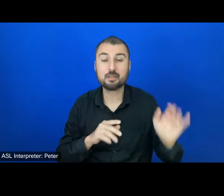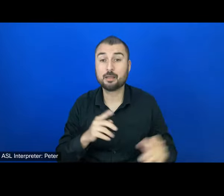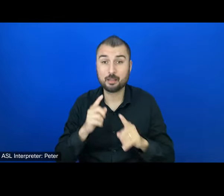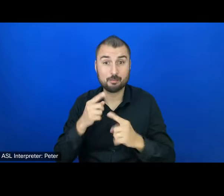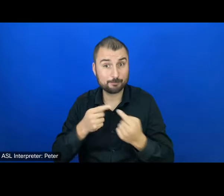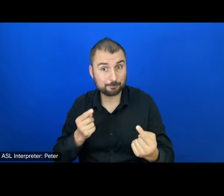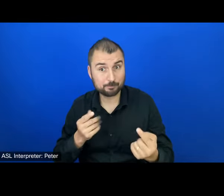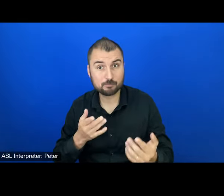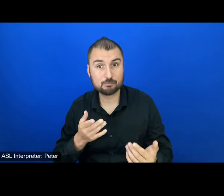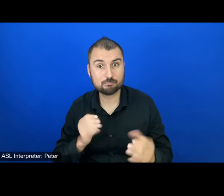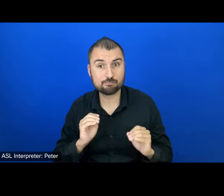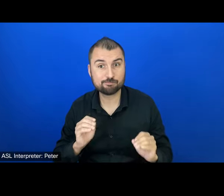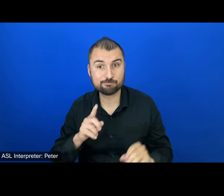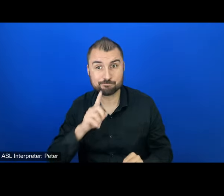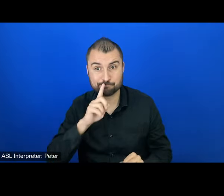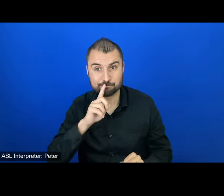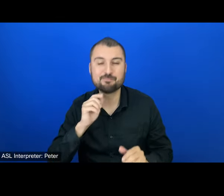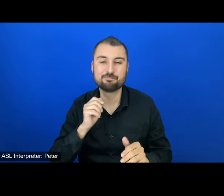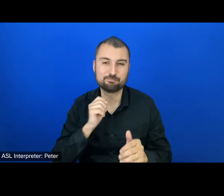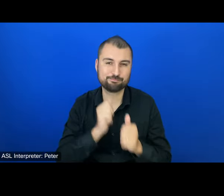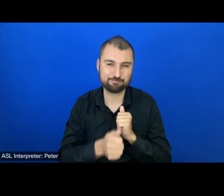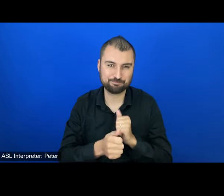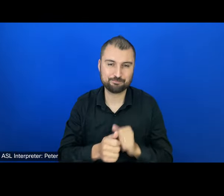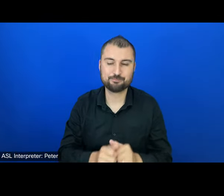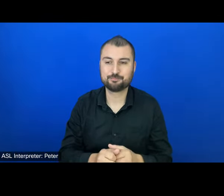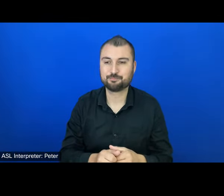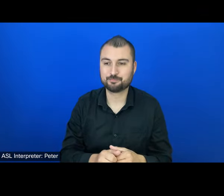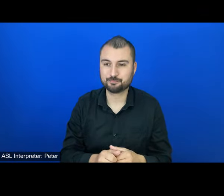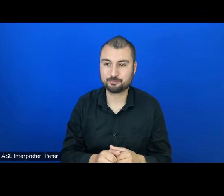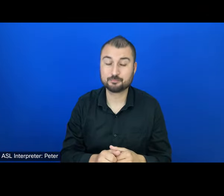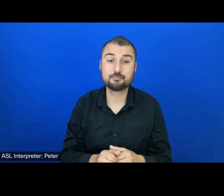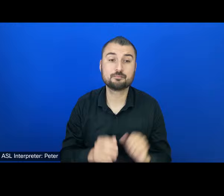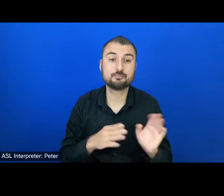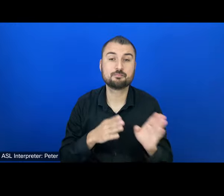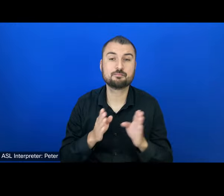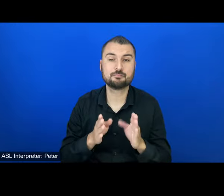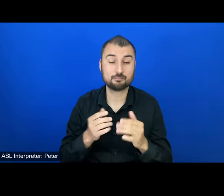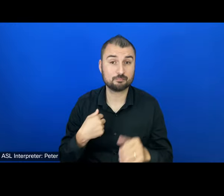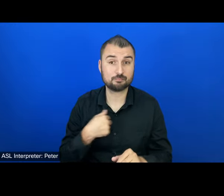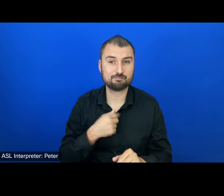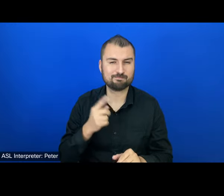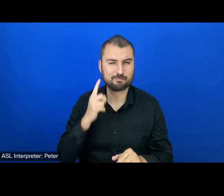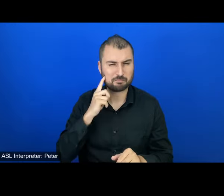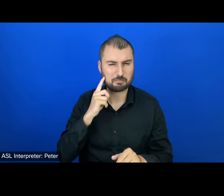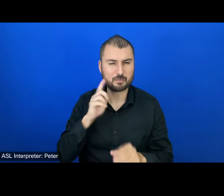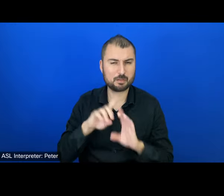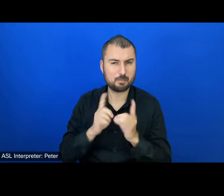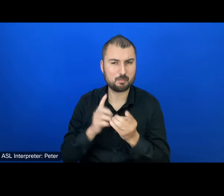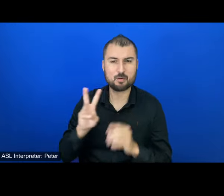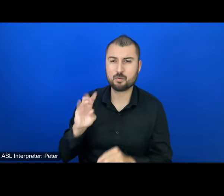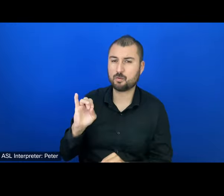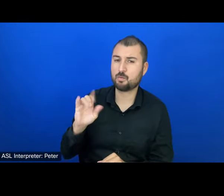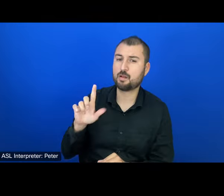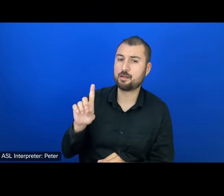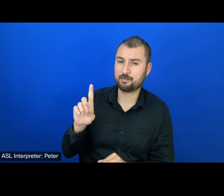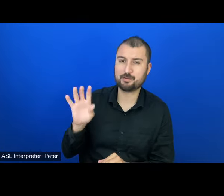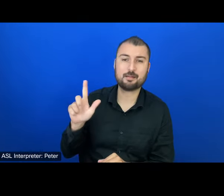opposed? Motion carries. All right. Now, next up, we've already heard the Department of Wildlife and